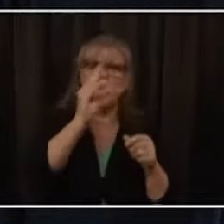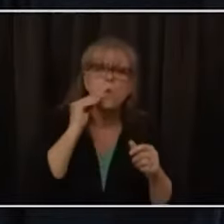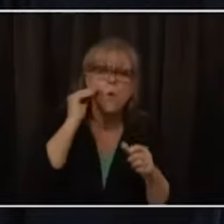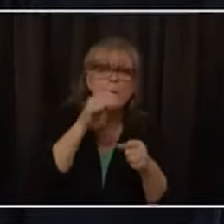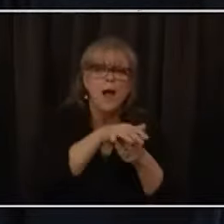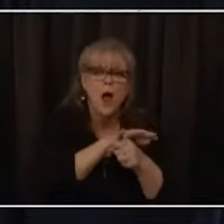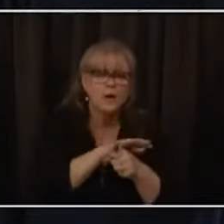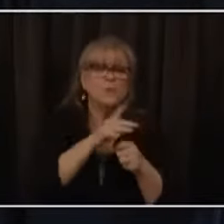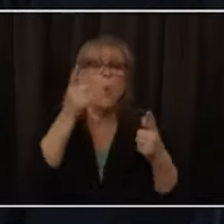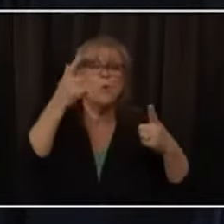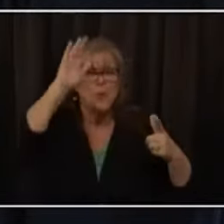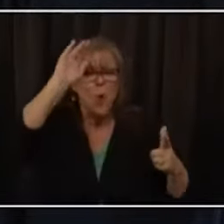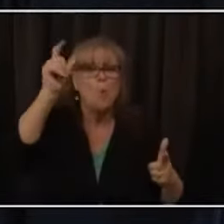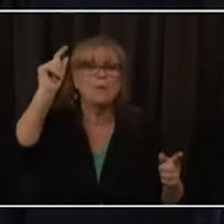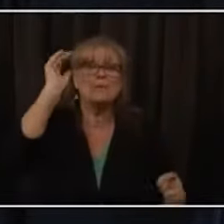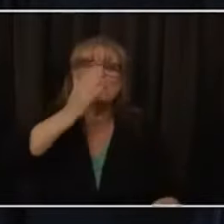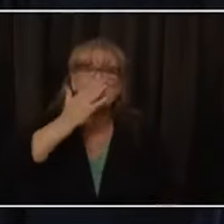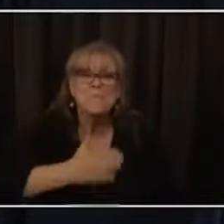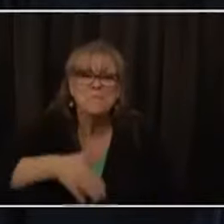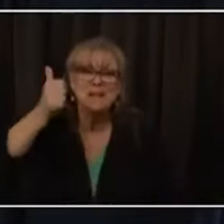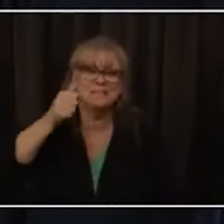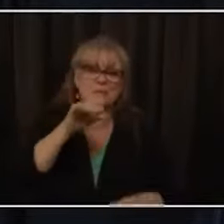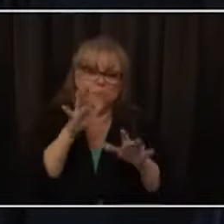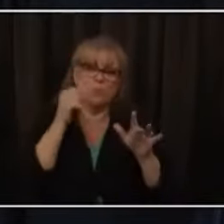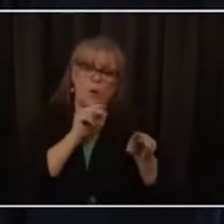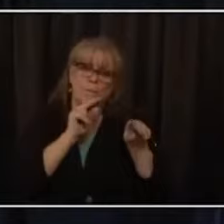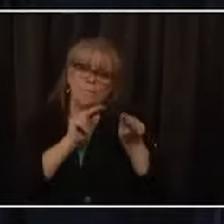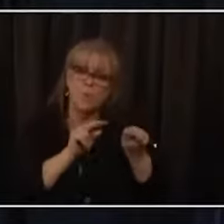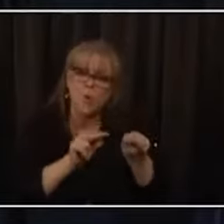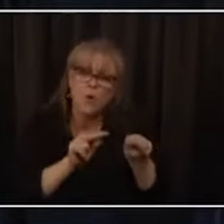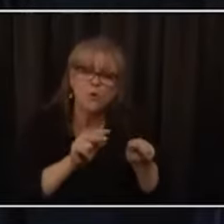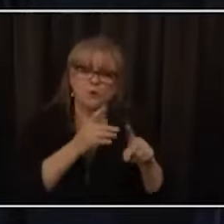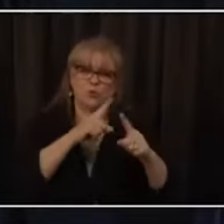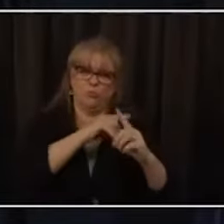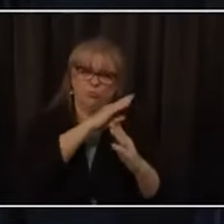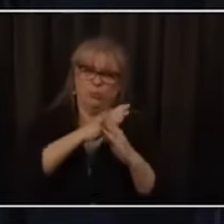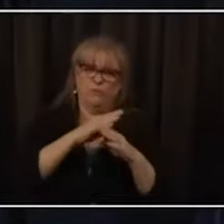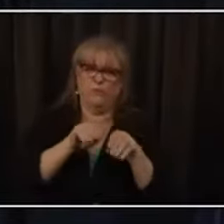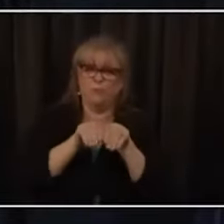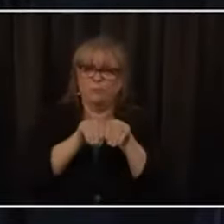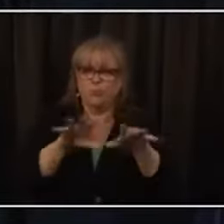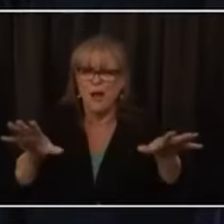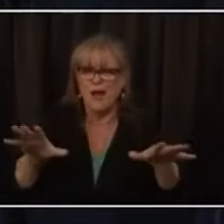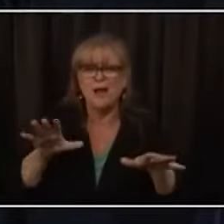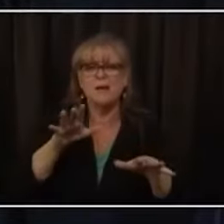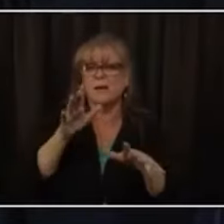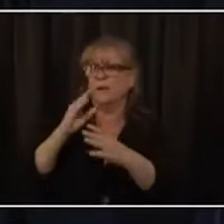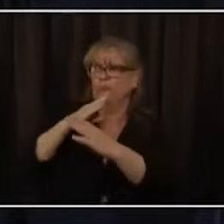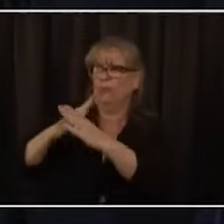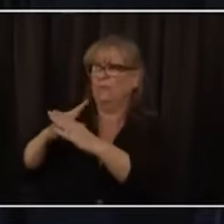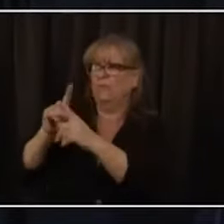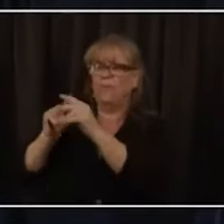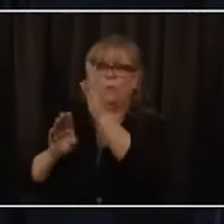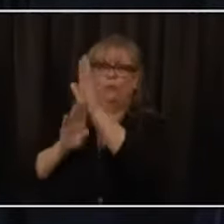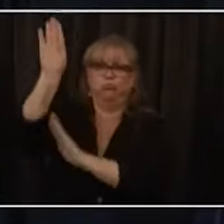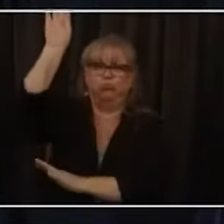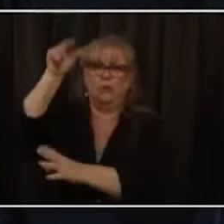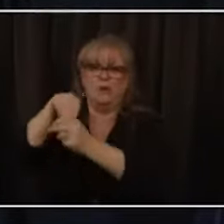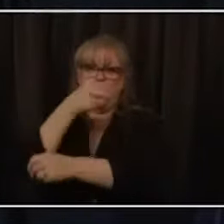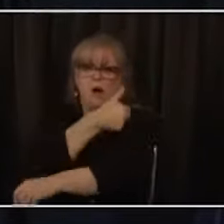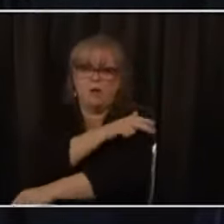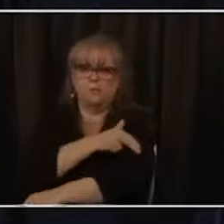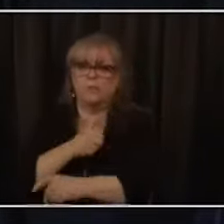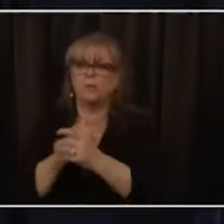continuing monitoring disease transmission and hospital capacity. The statewide concern, and what